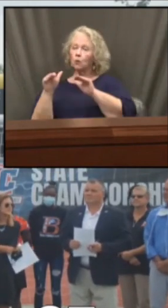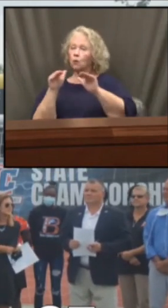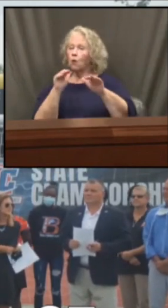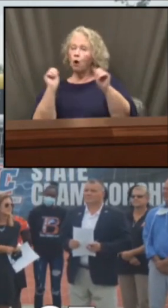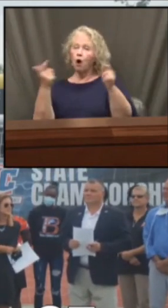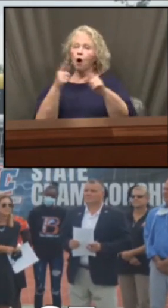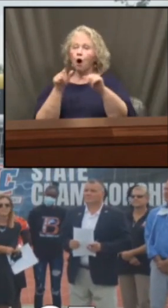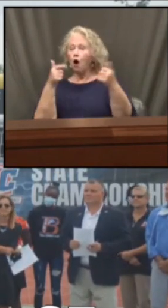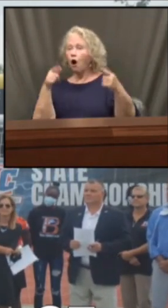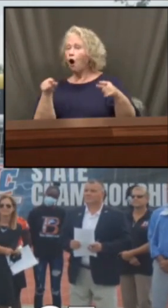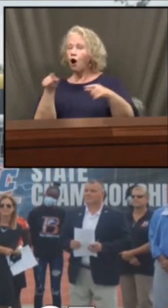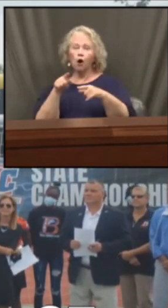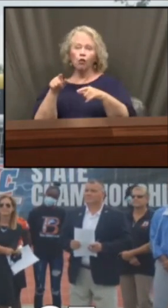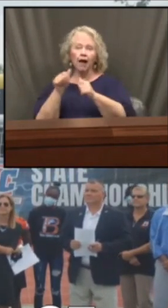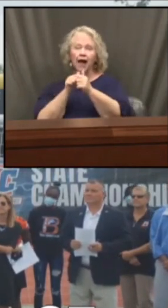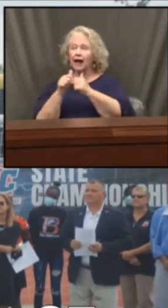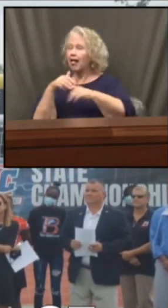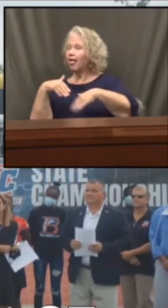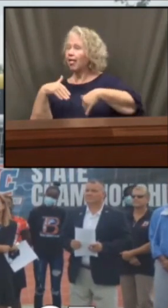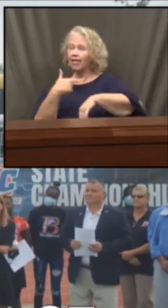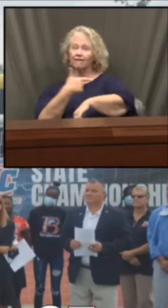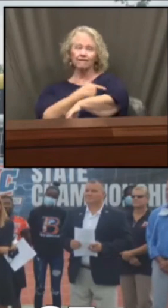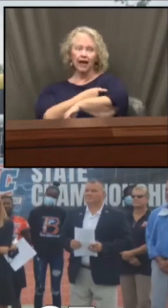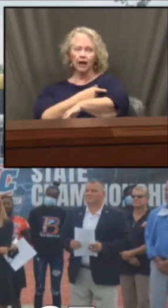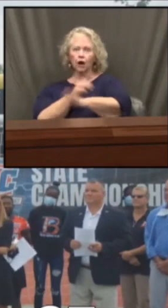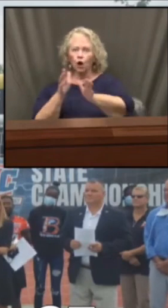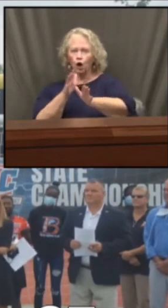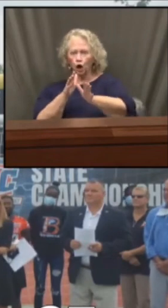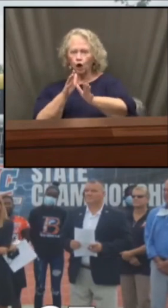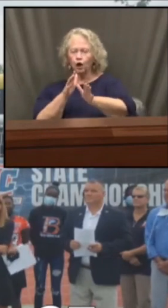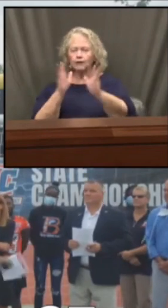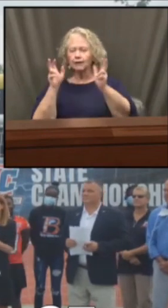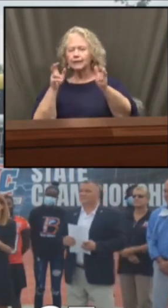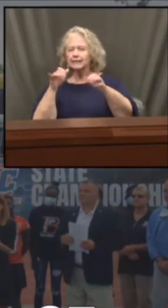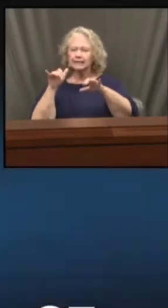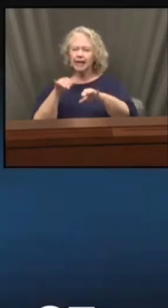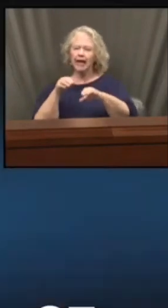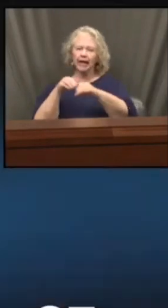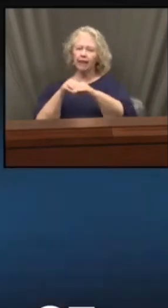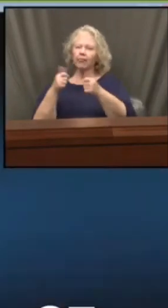that have not been vaccinated yet, I encourage you to sign up and stay in the game. Thank you.